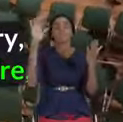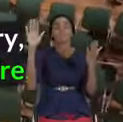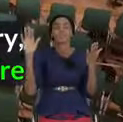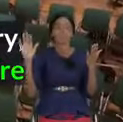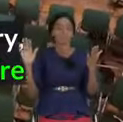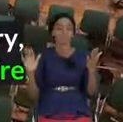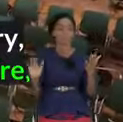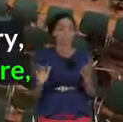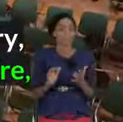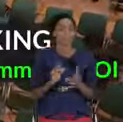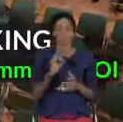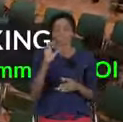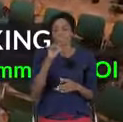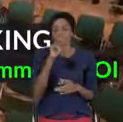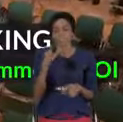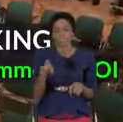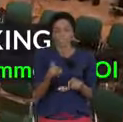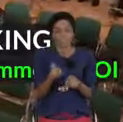and glory.